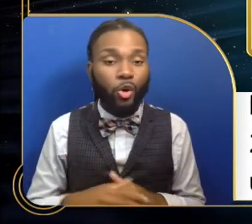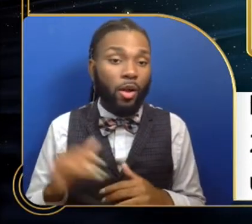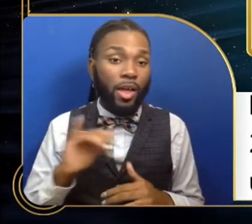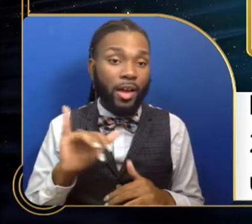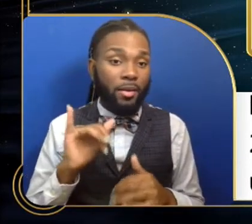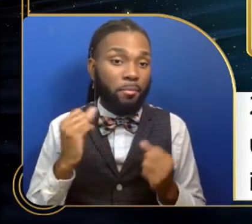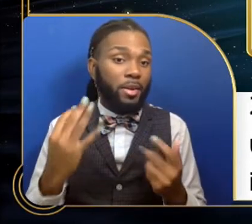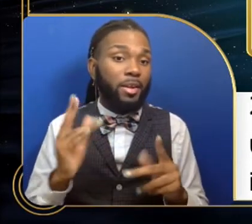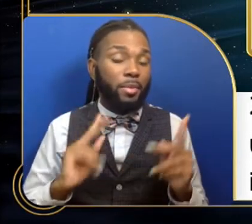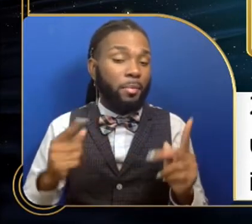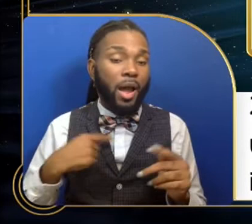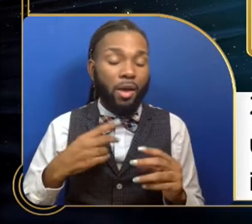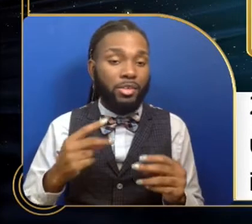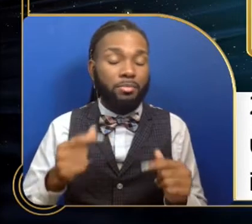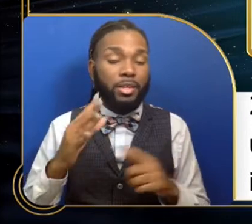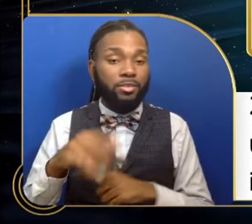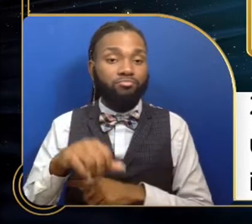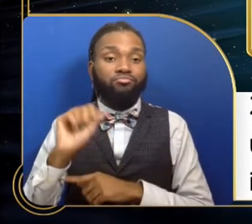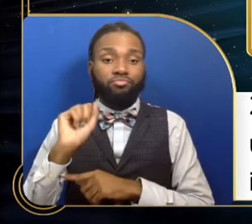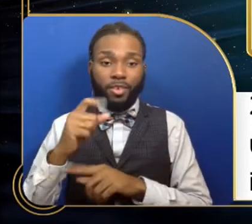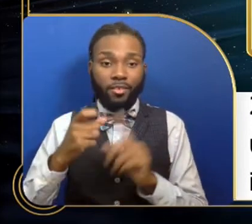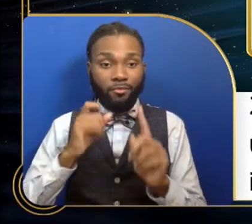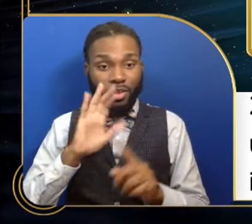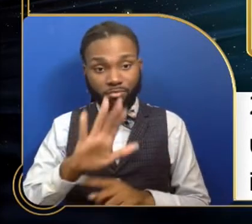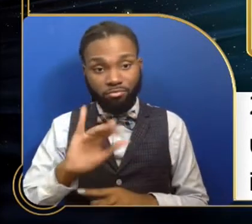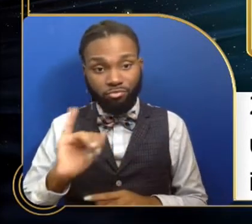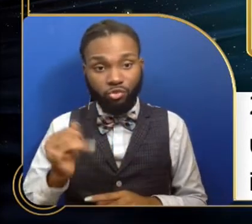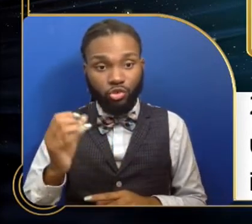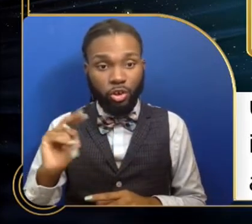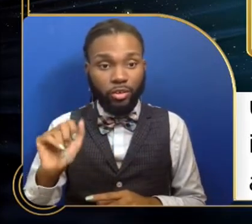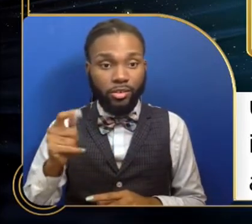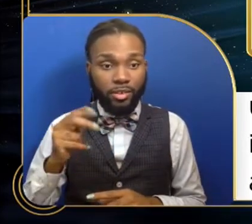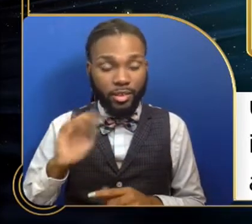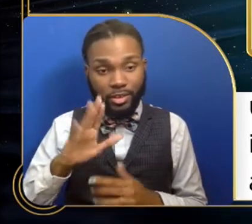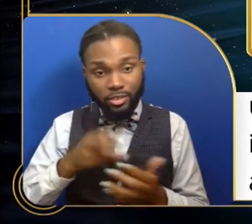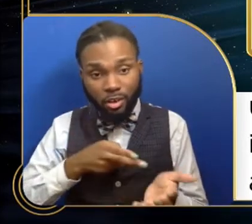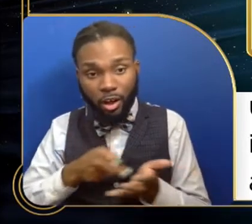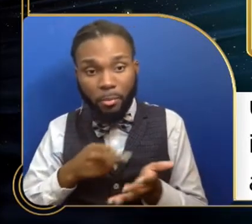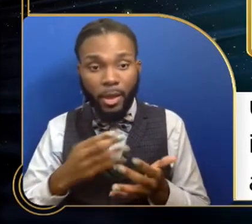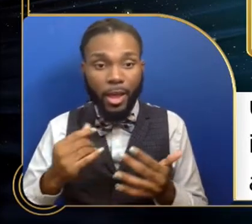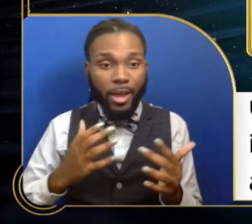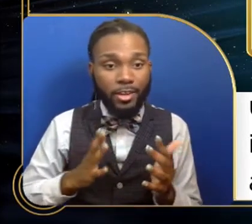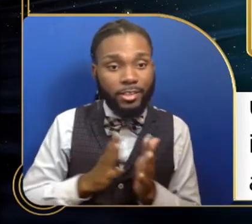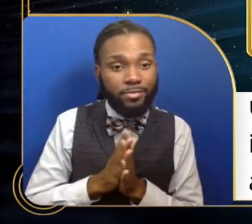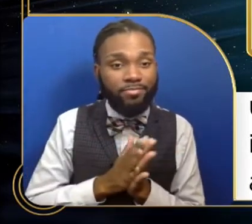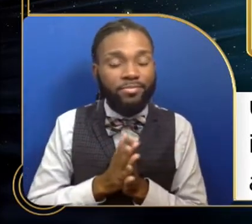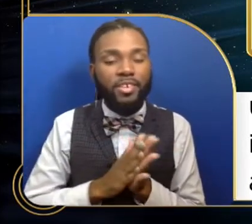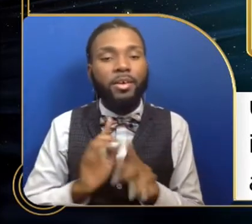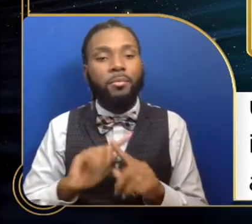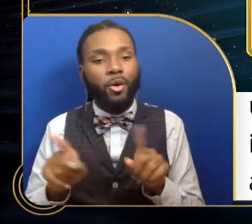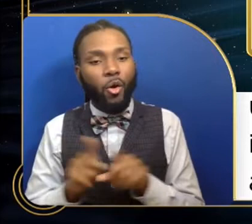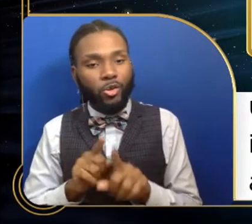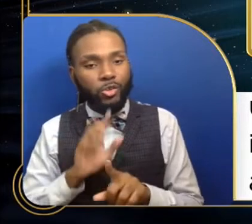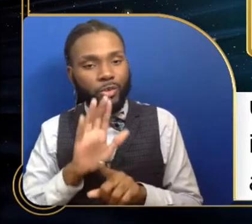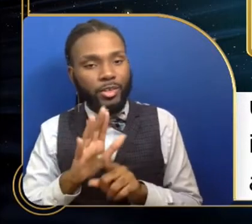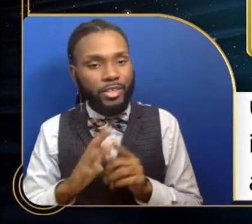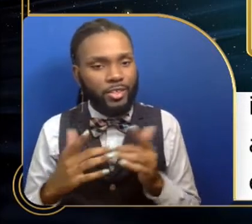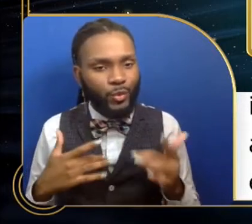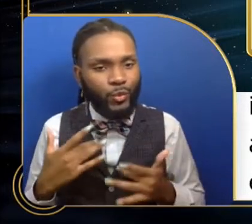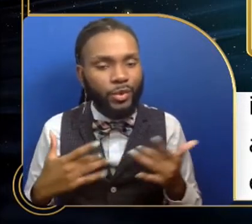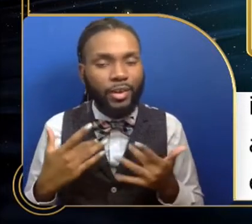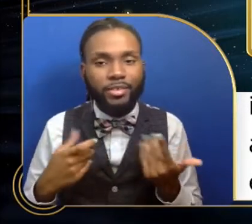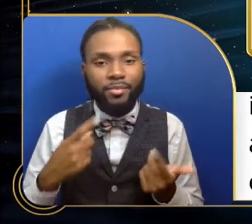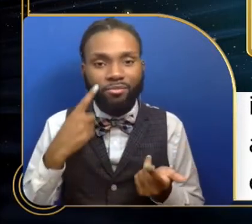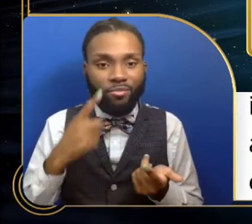not only by Jonathan's authenticity and charisma, but also Jonathan's enthusiasm for learning how